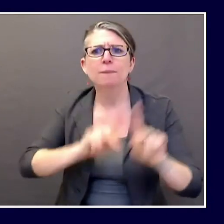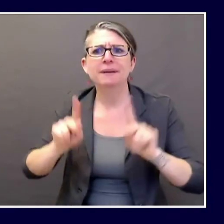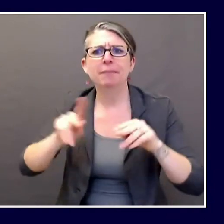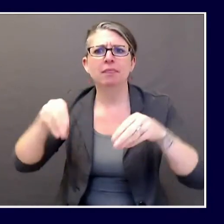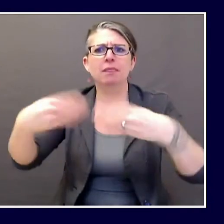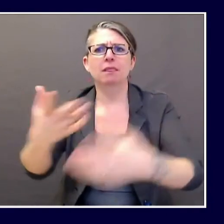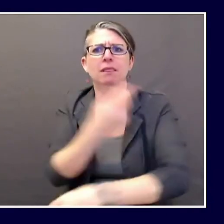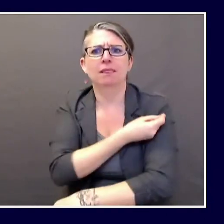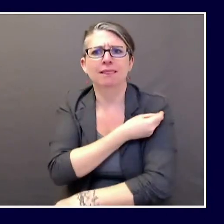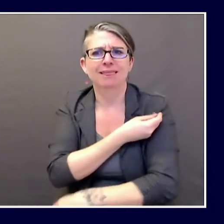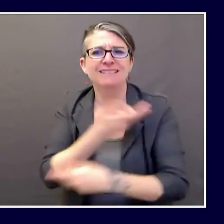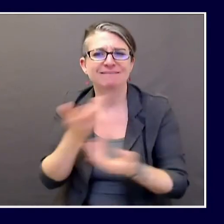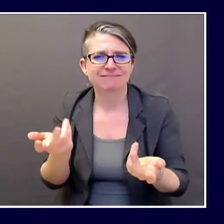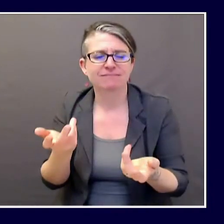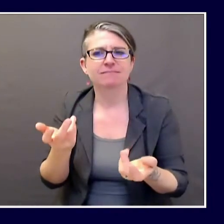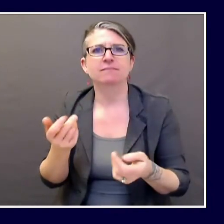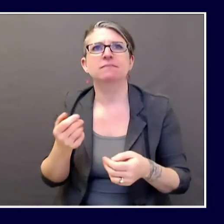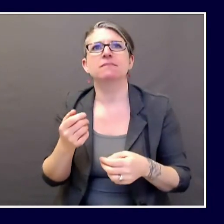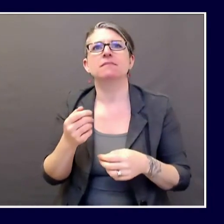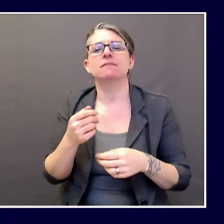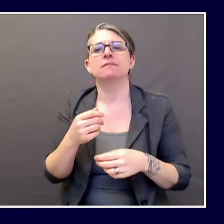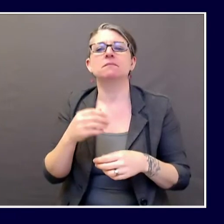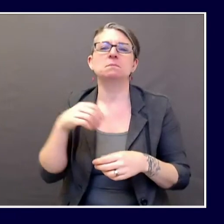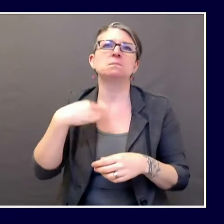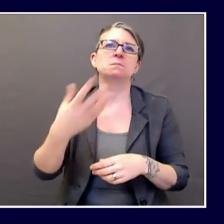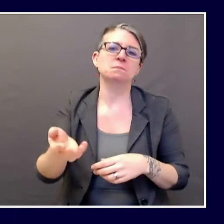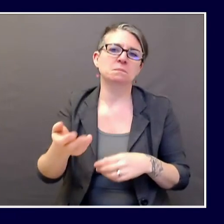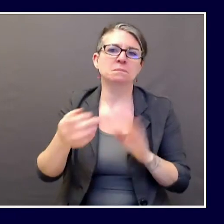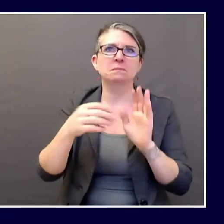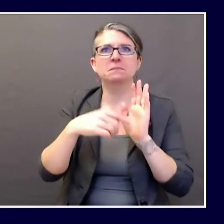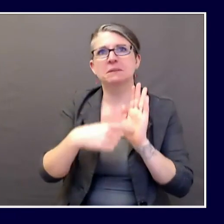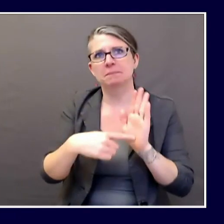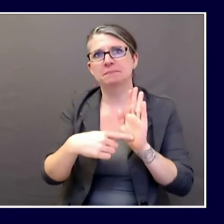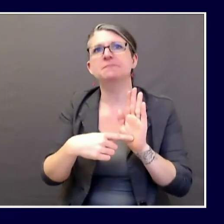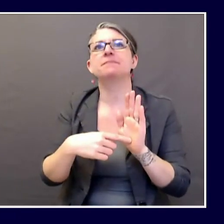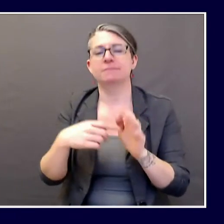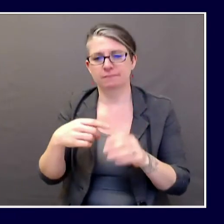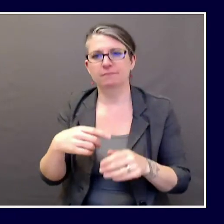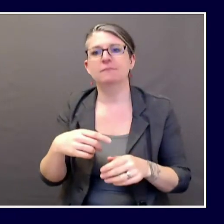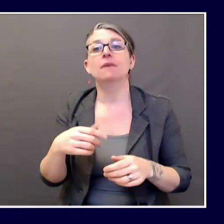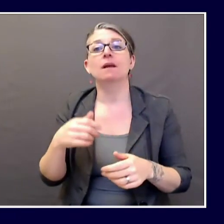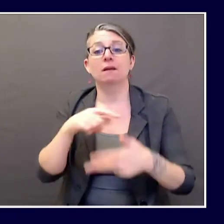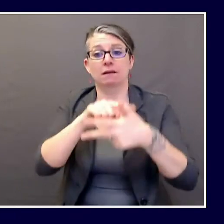things that I wanted to make sure we understood before we started vaccinating a group